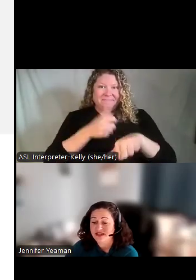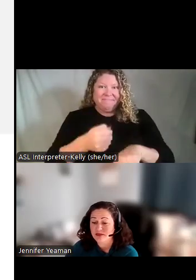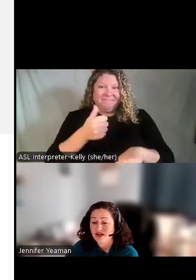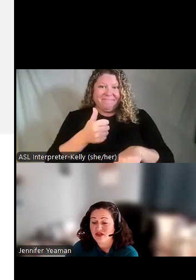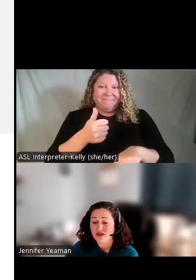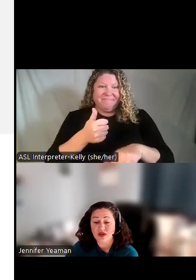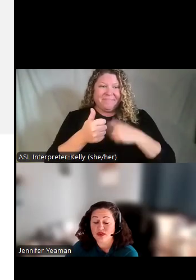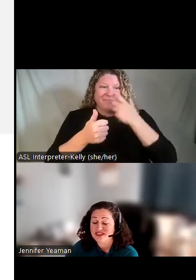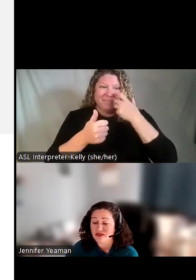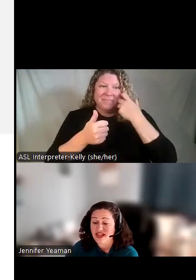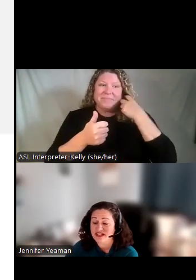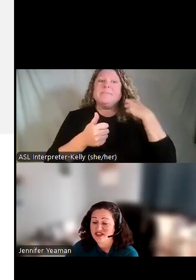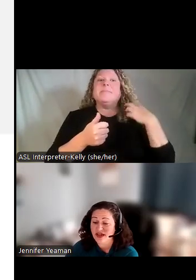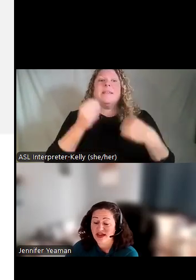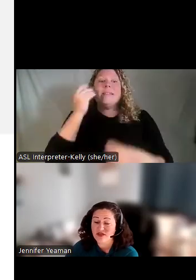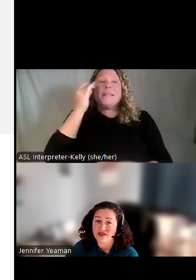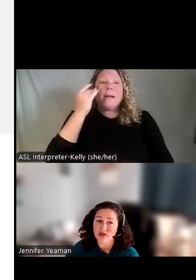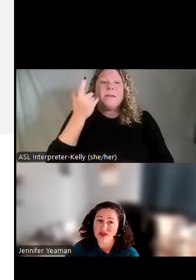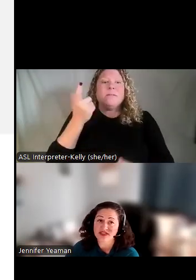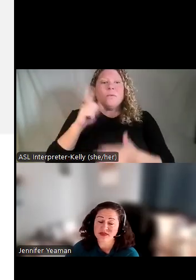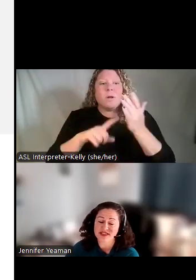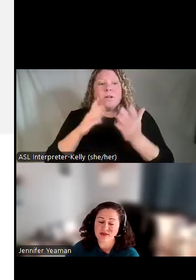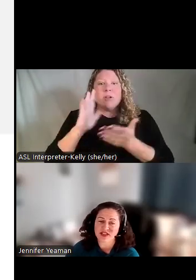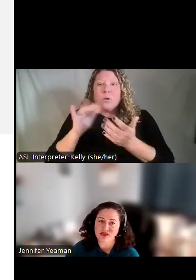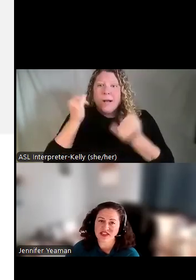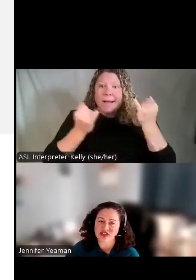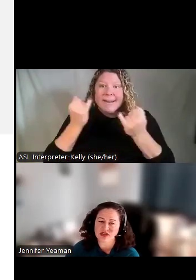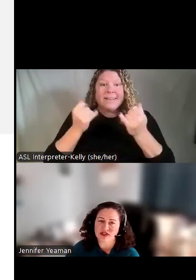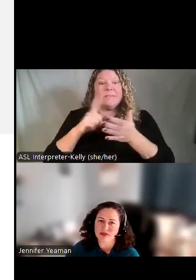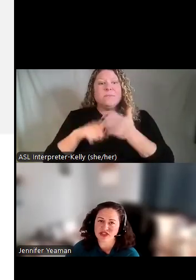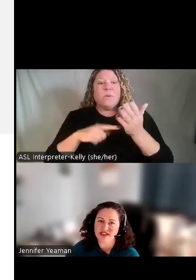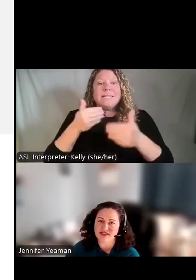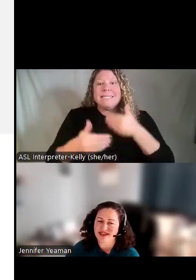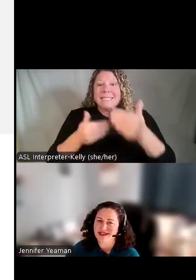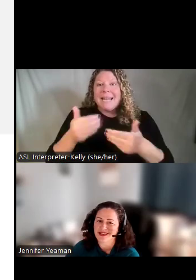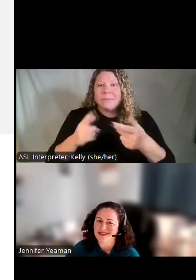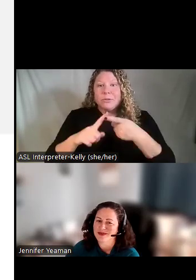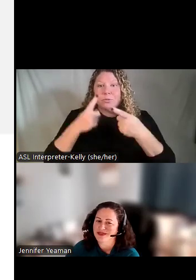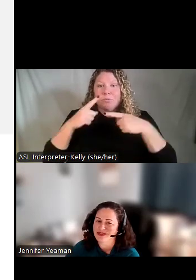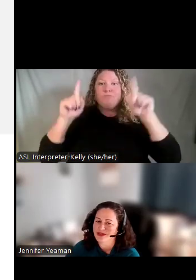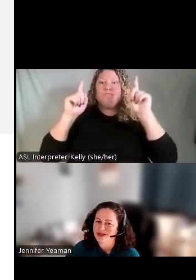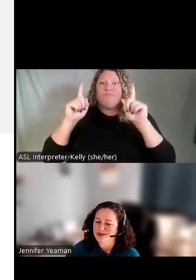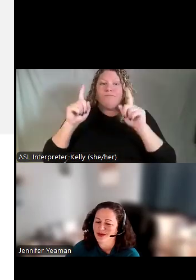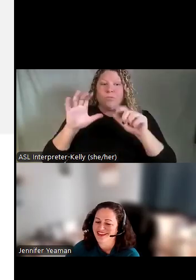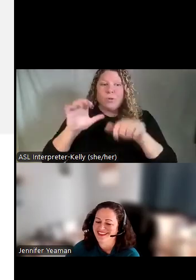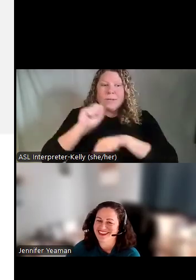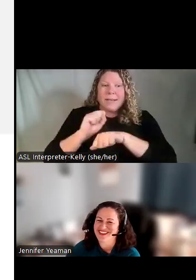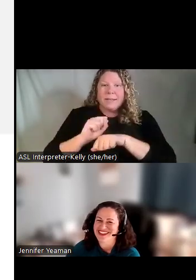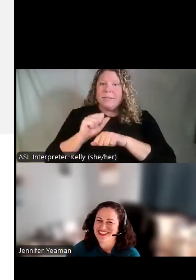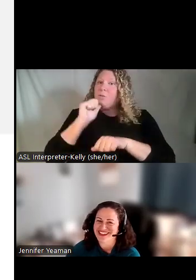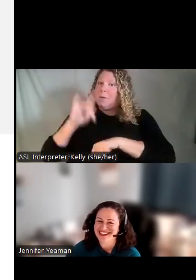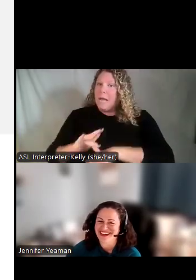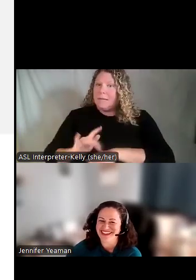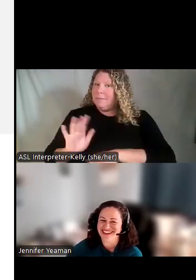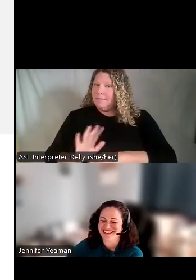Some things to think about. I know what are some of the ideas you have and what are some of the steps that you'll need to do to accomplish it. And again, no doing at this point. Your